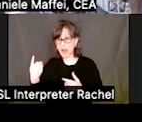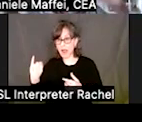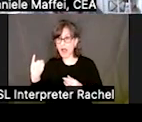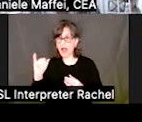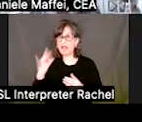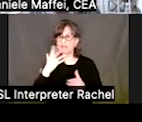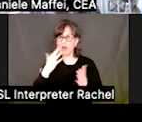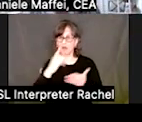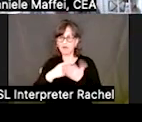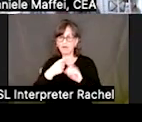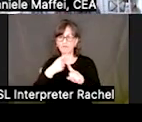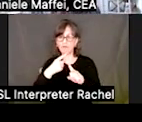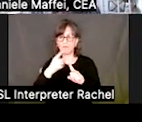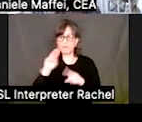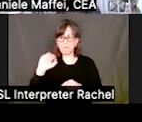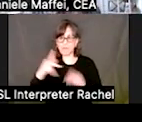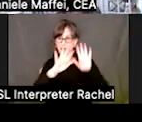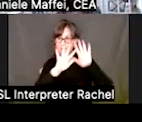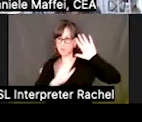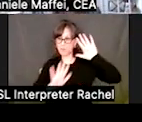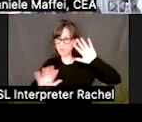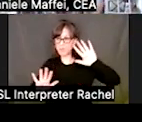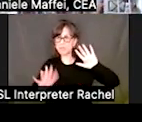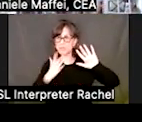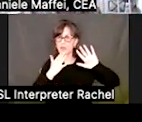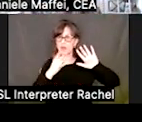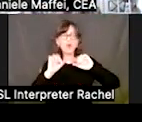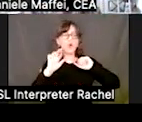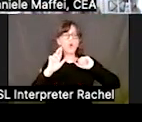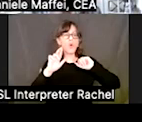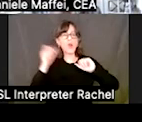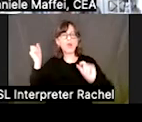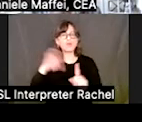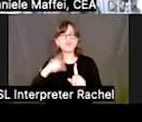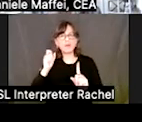colors I showed you on that map. It might be some trigger of,